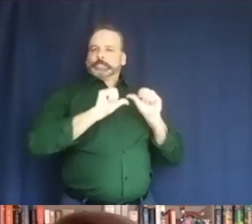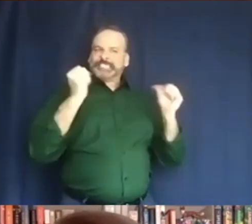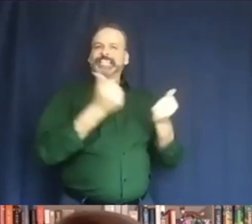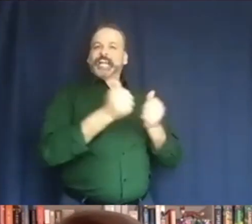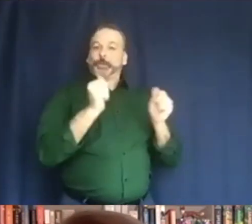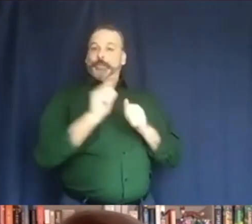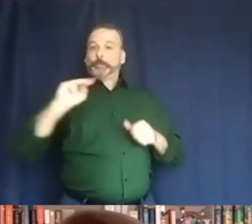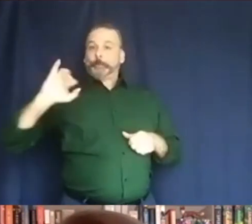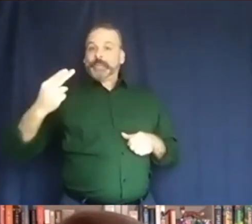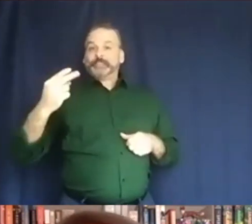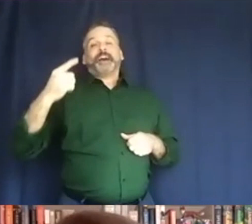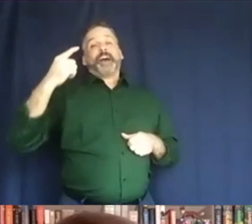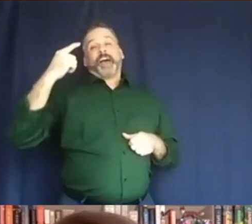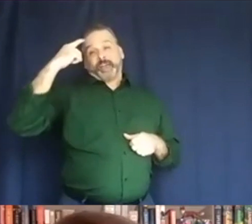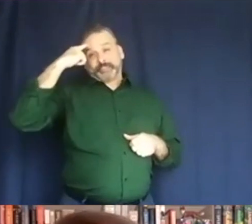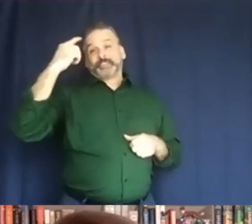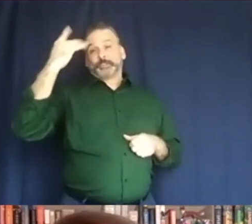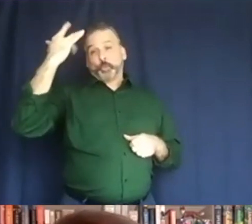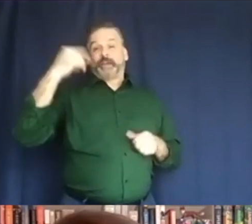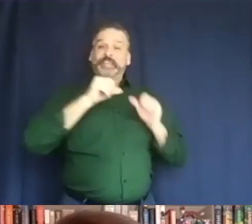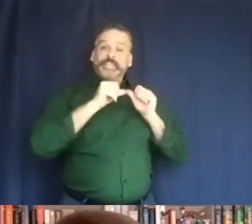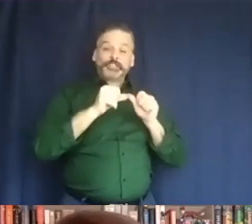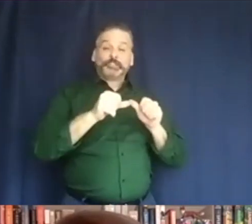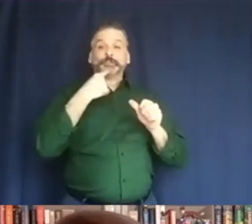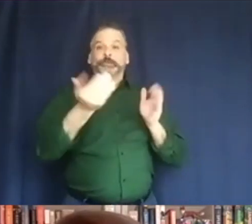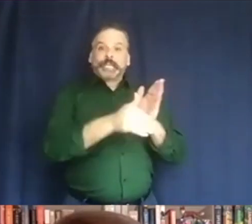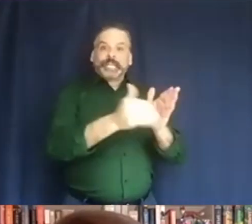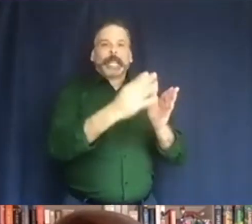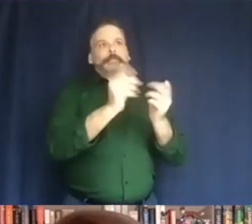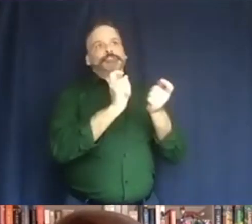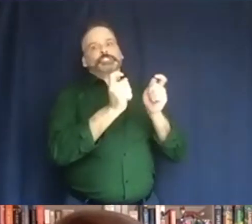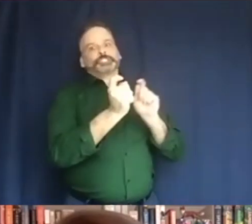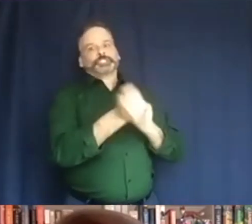be retold and reshaped and, you know, changing as well.